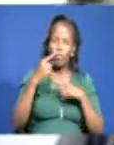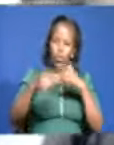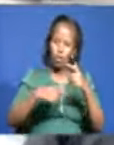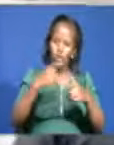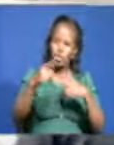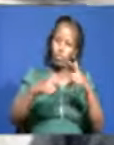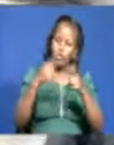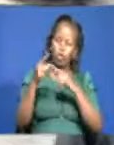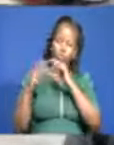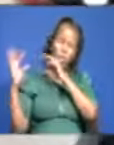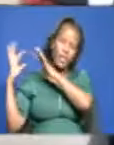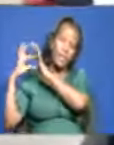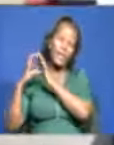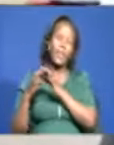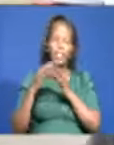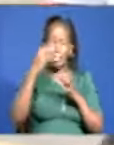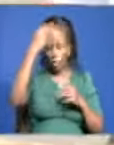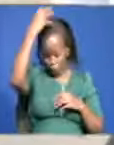Lamu.